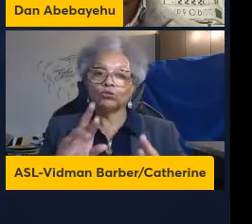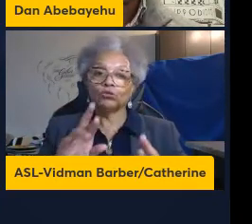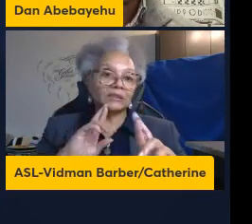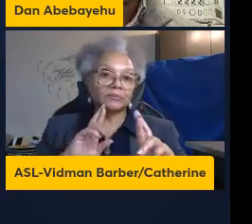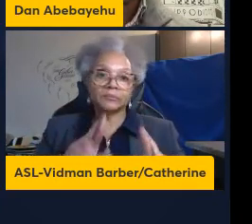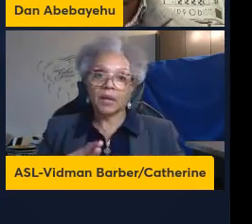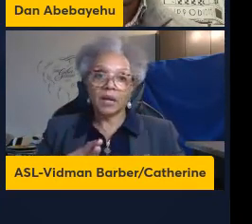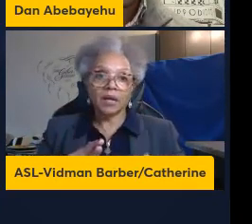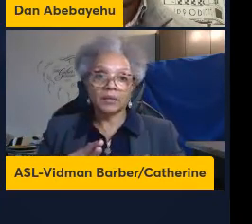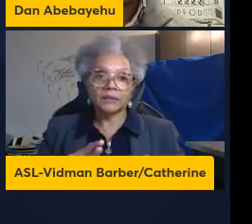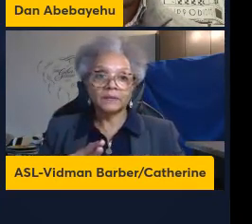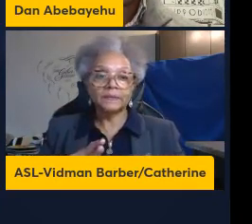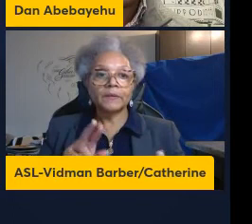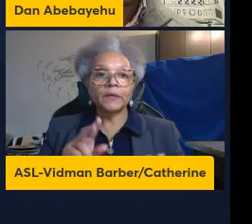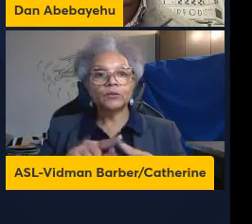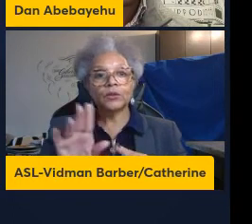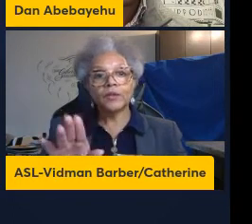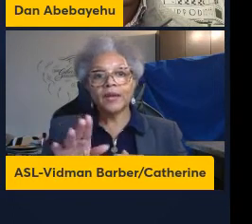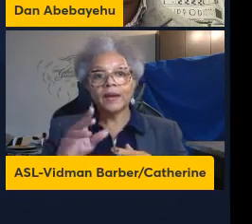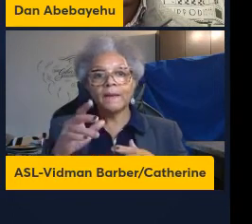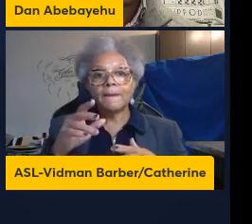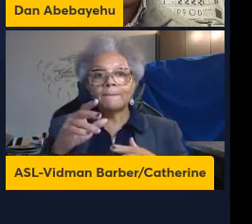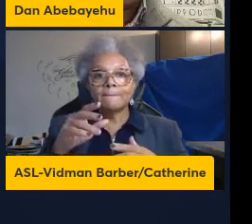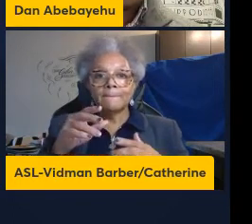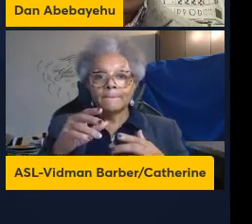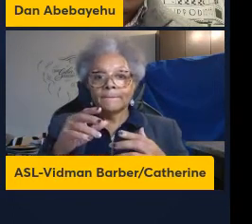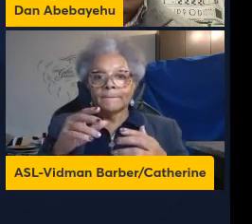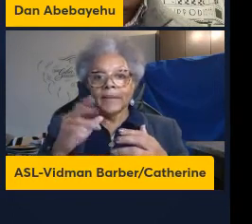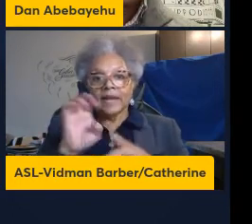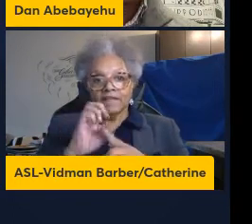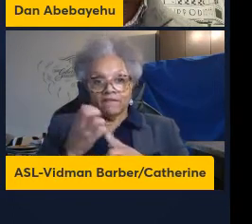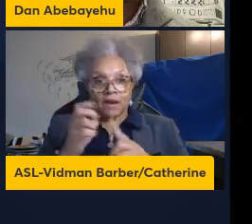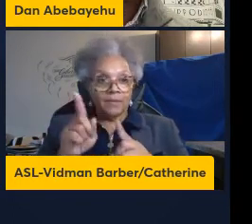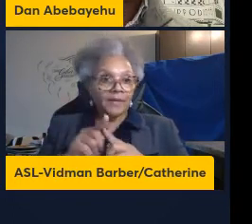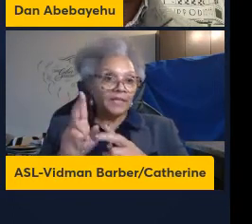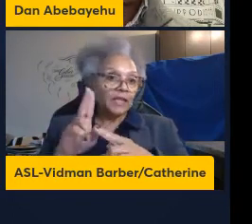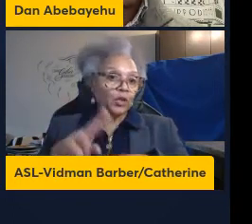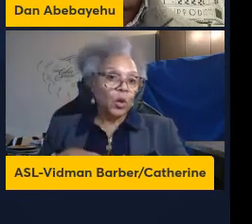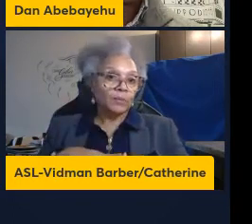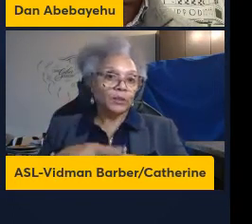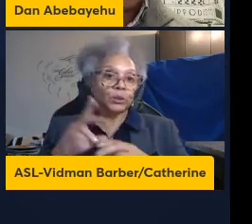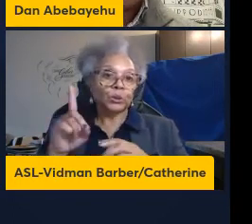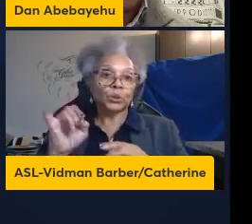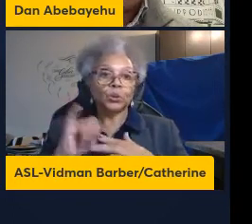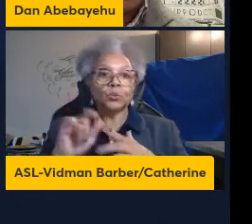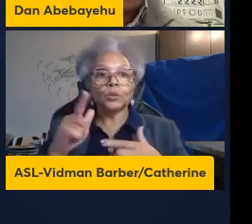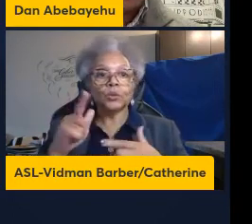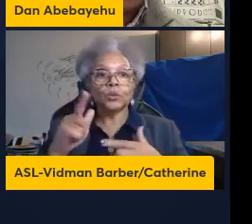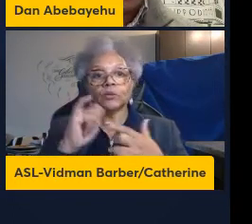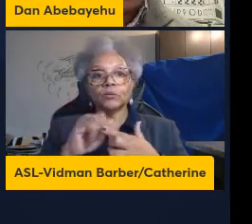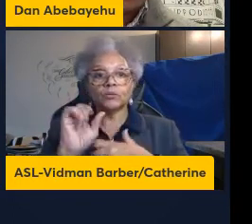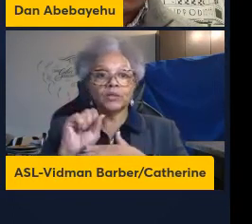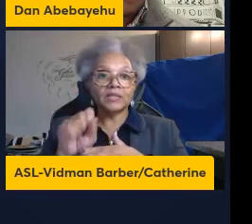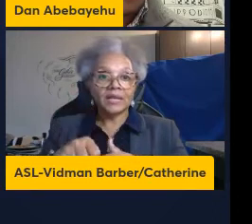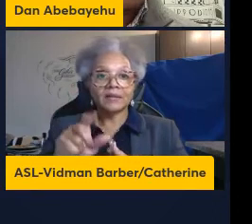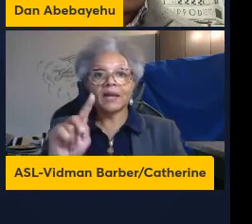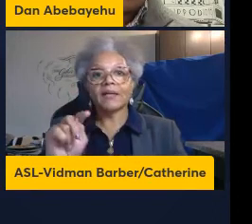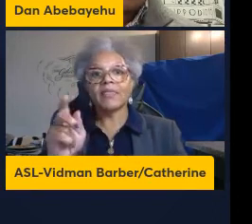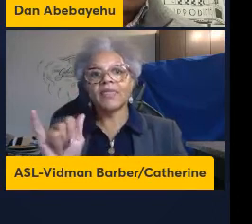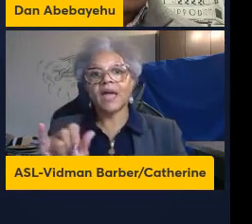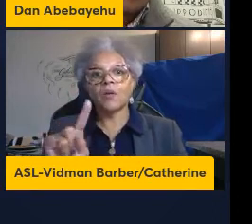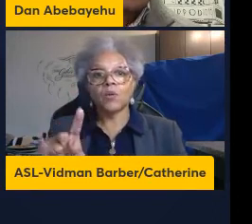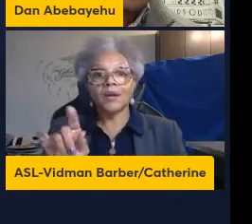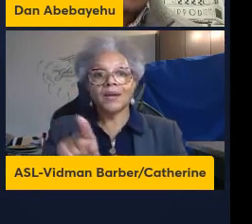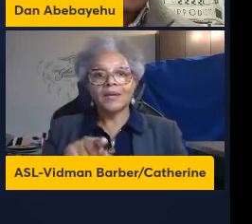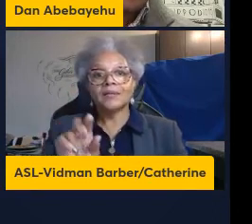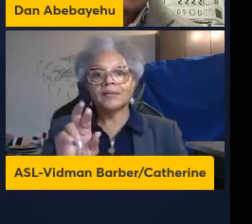to their mechanical environment as they typically do. And interestingly, when we knock down Thy1 using shRNA,